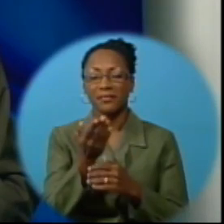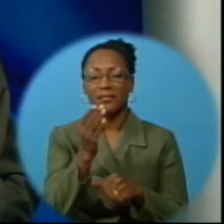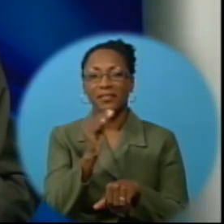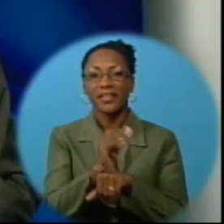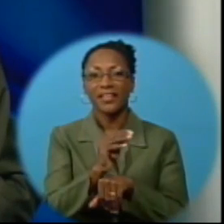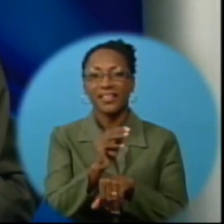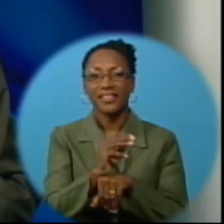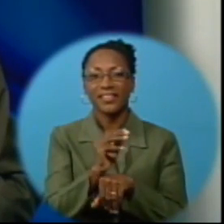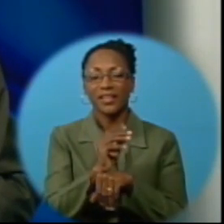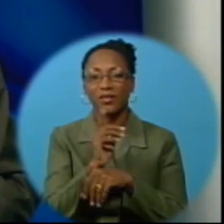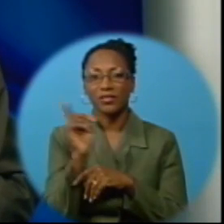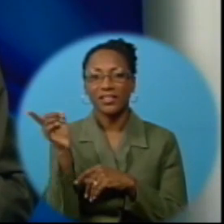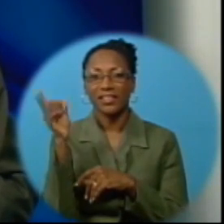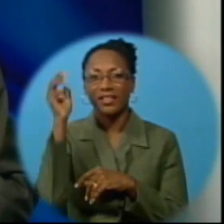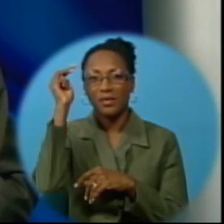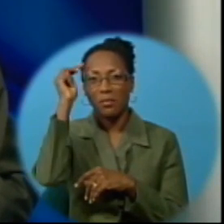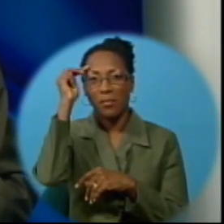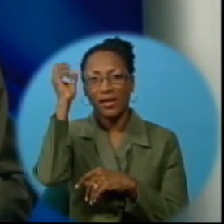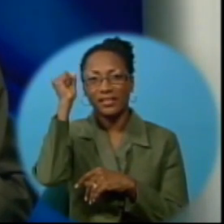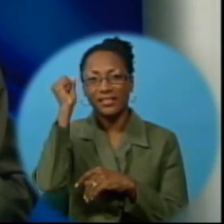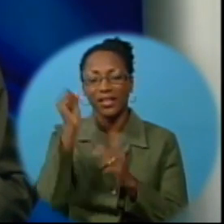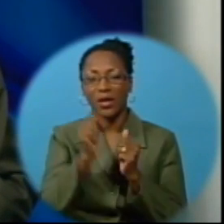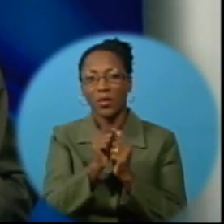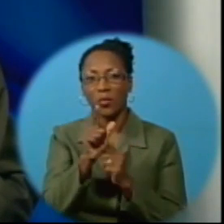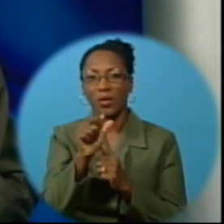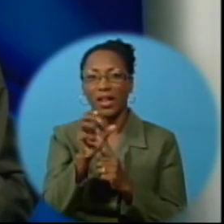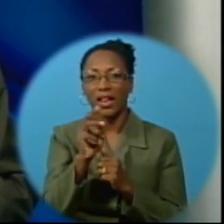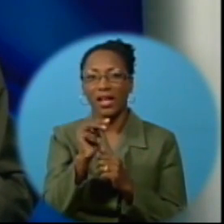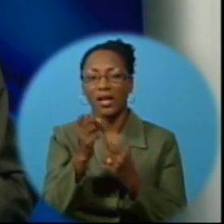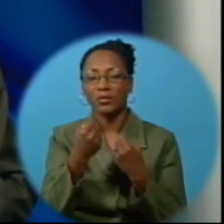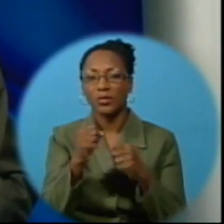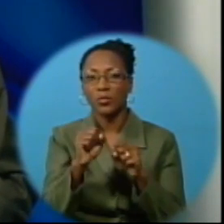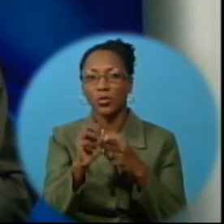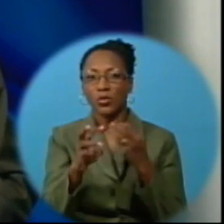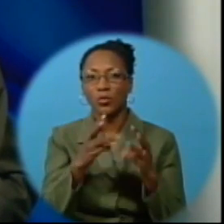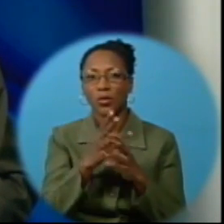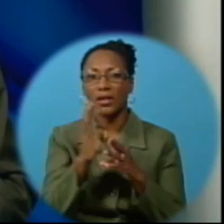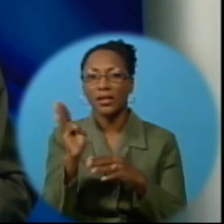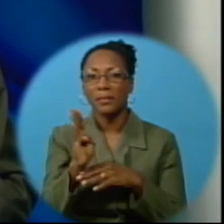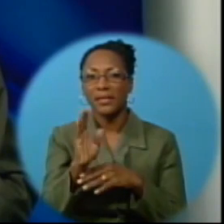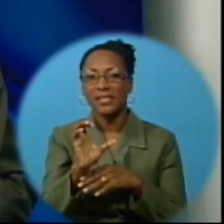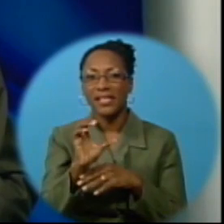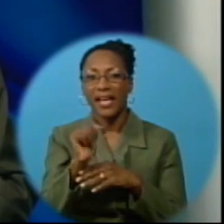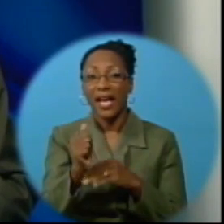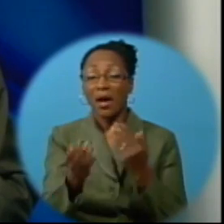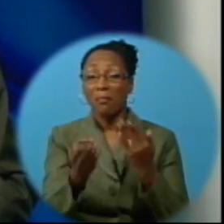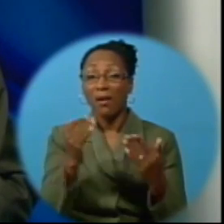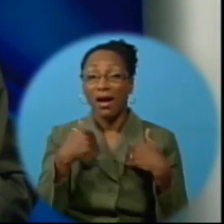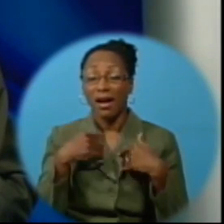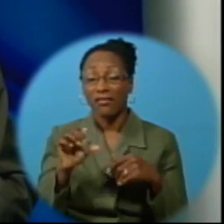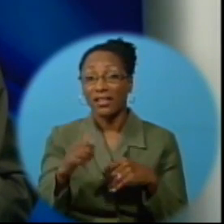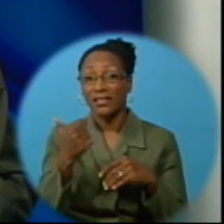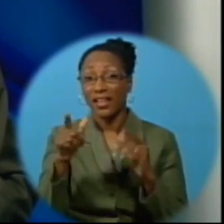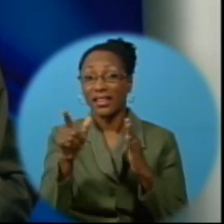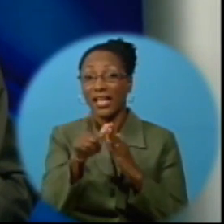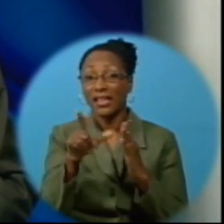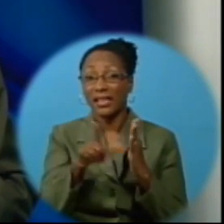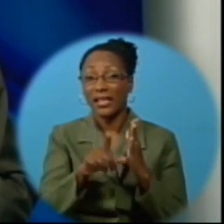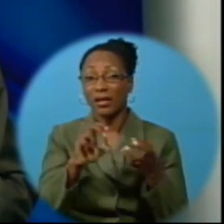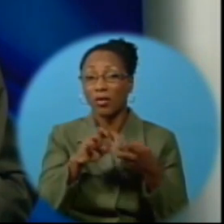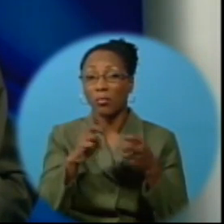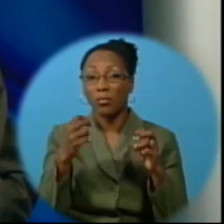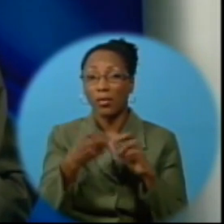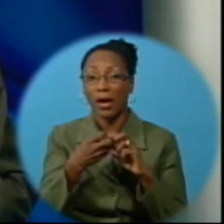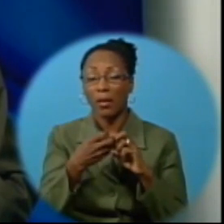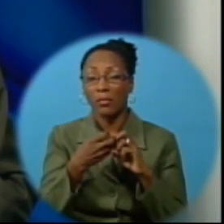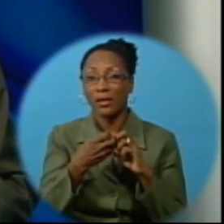Well, good evening to you. I'm Mark Seal with your Lime Sports World. The Barbados Cricket Association may have another legal issue on their hands